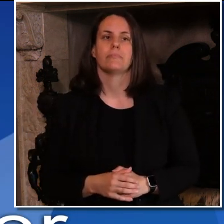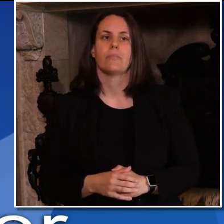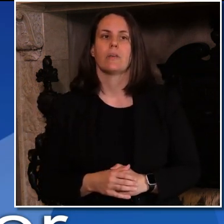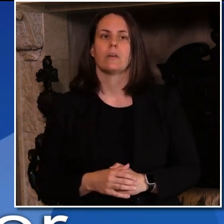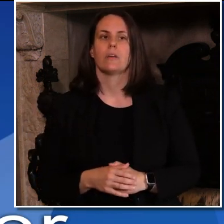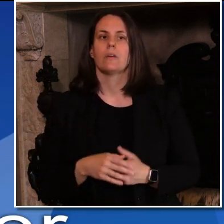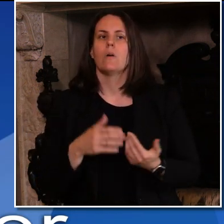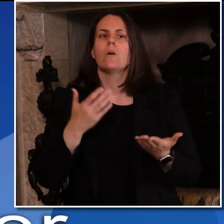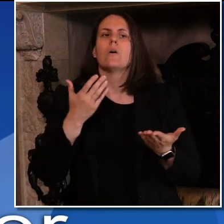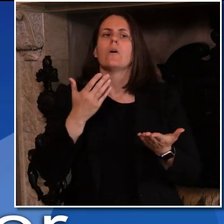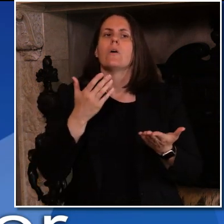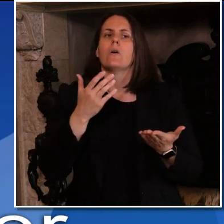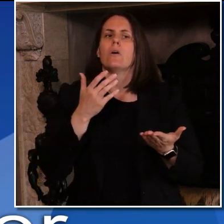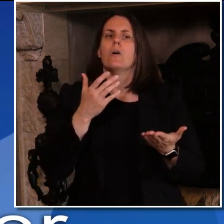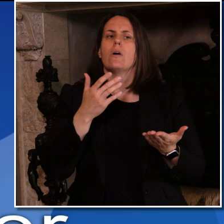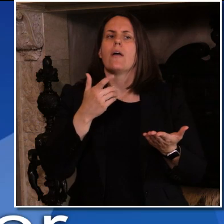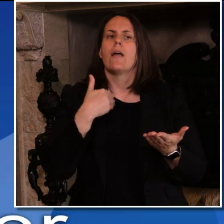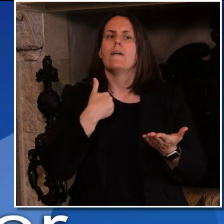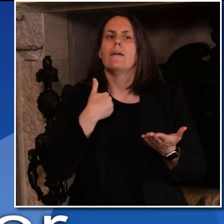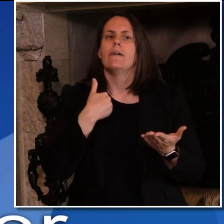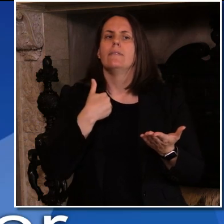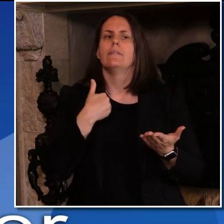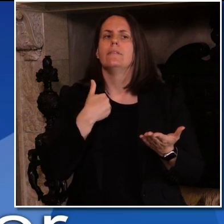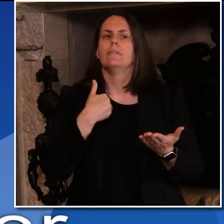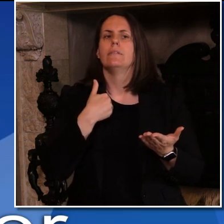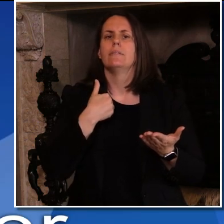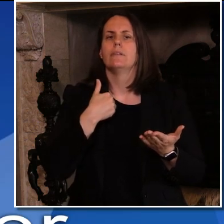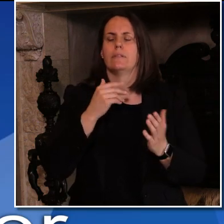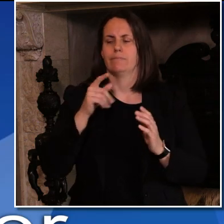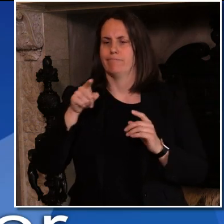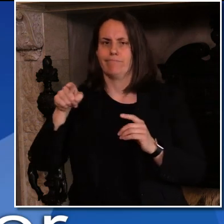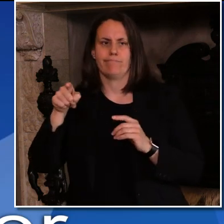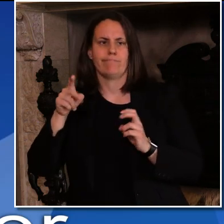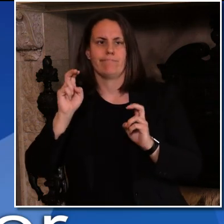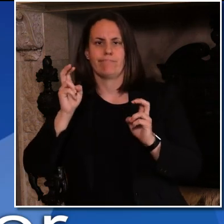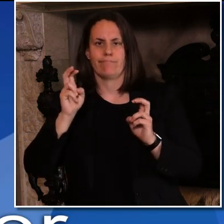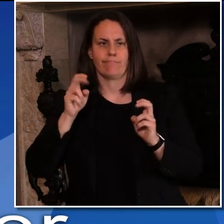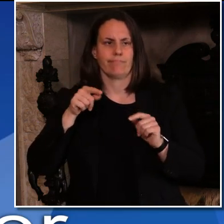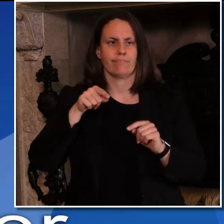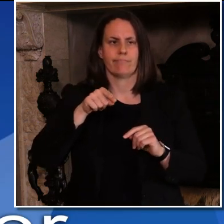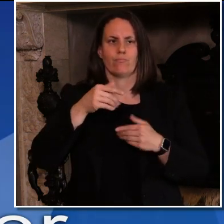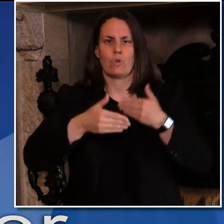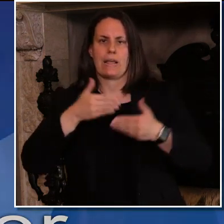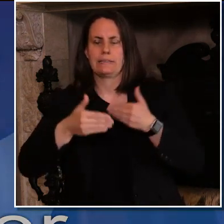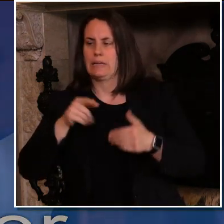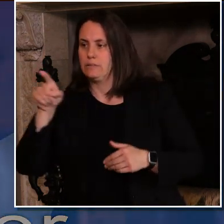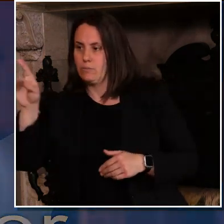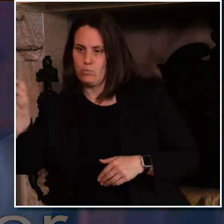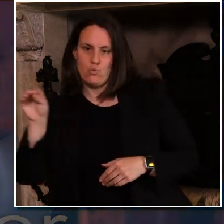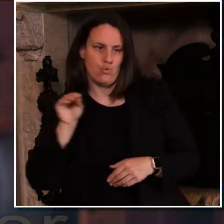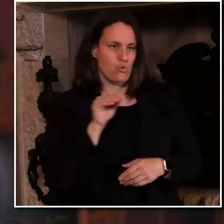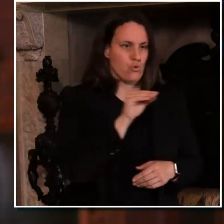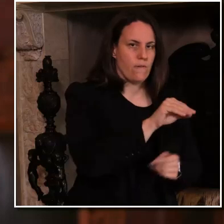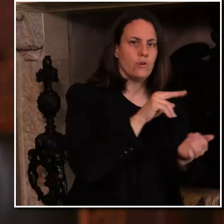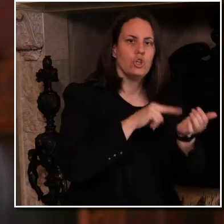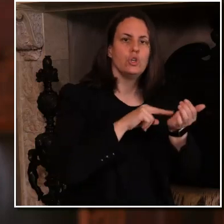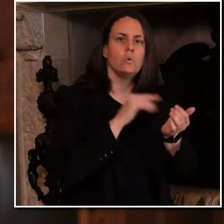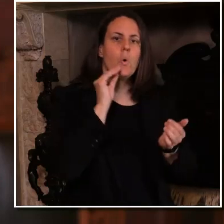of patients leaving the hospital and moving to a nursing home? Thank you. Thanks, John. We are